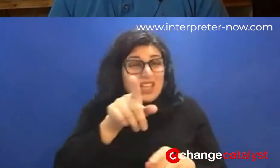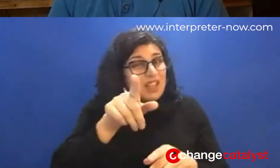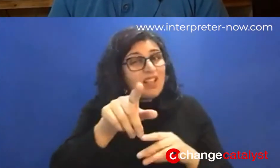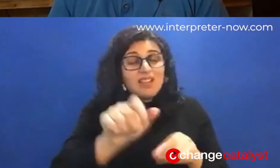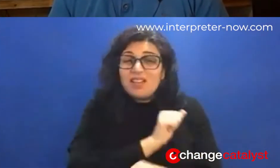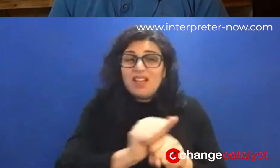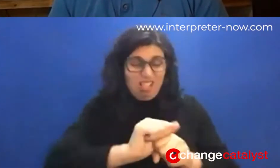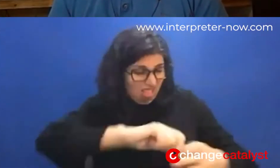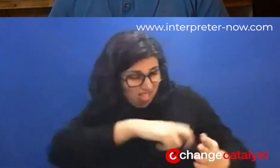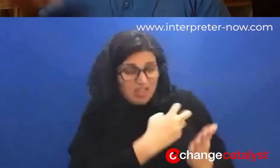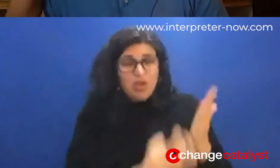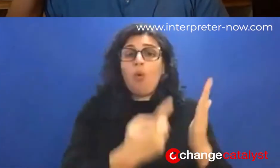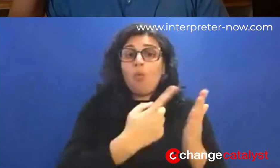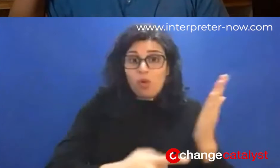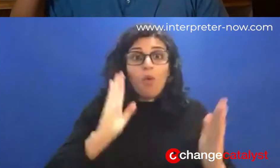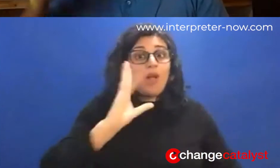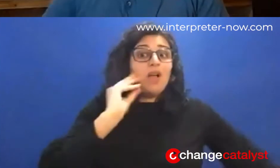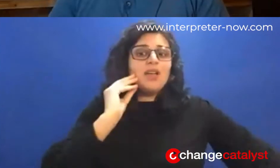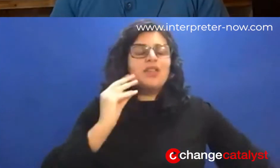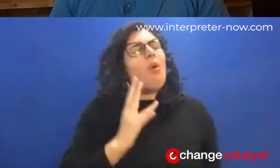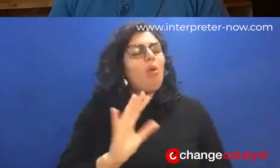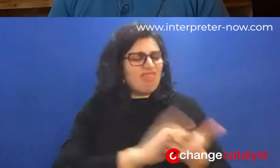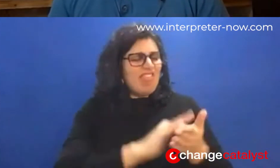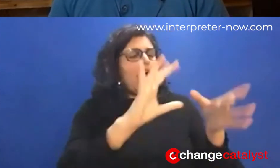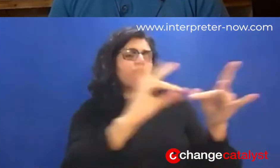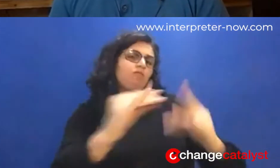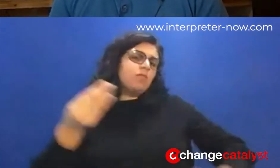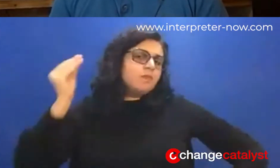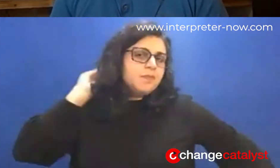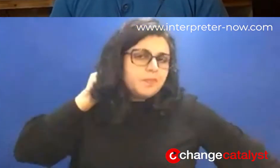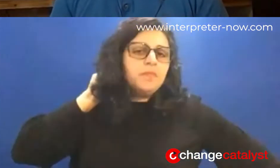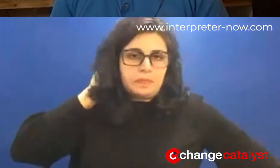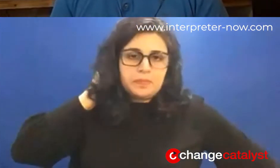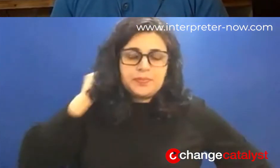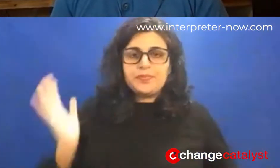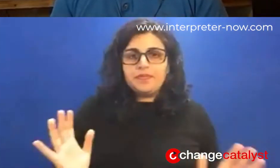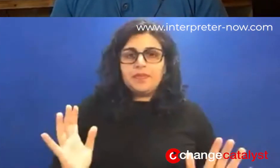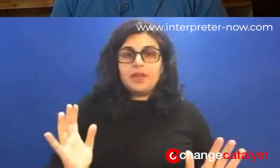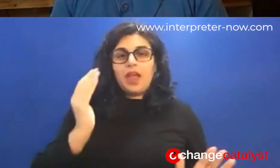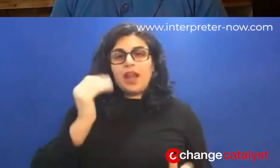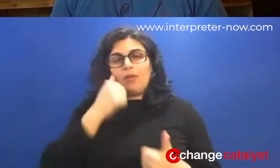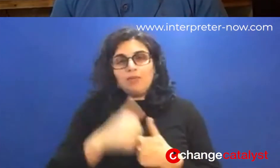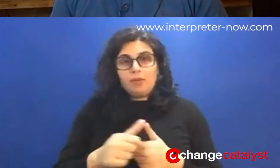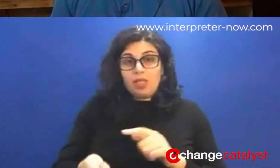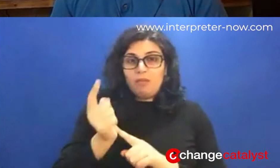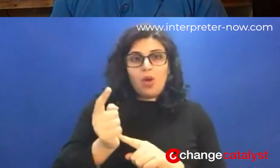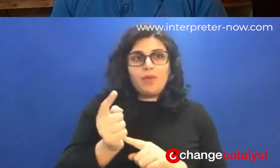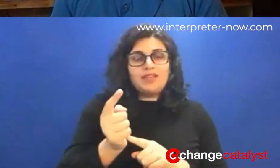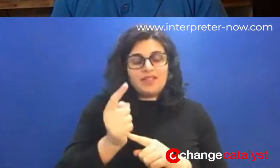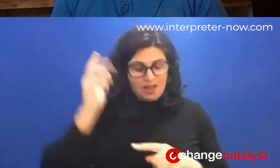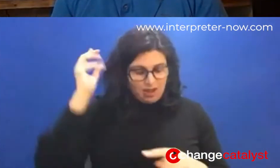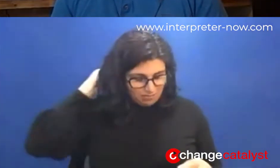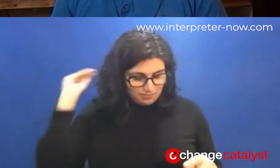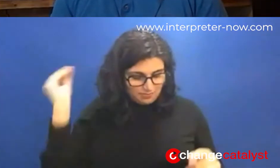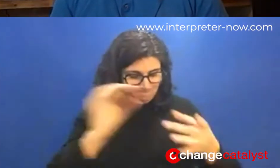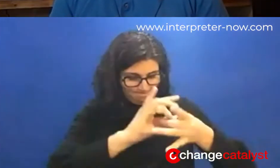And I kept that mantra in the back of my head. And I know the moment I finally let it go and said, I'm good